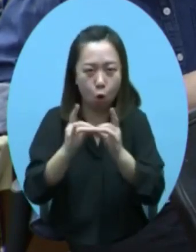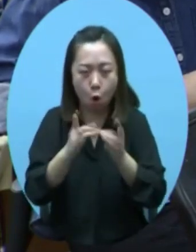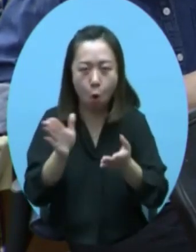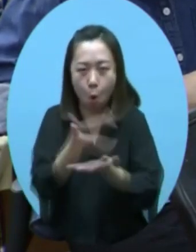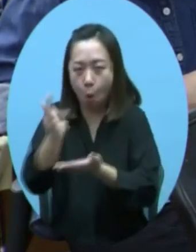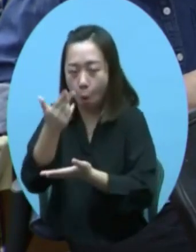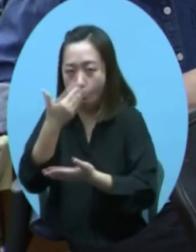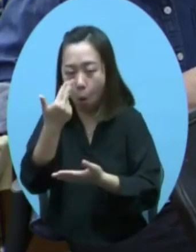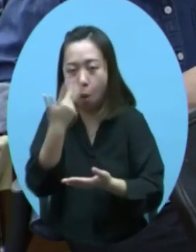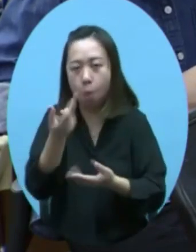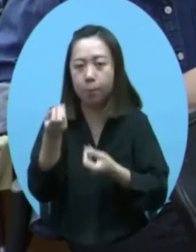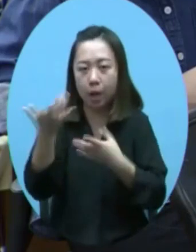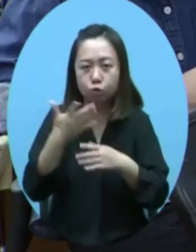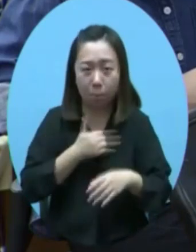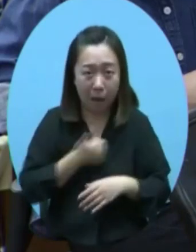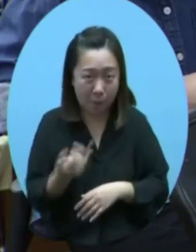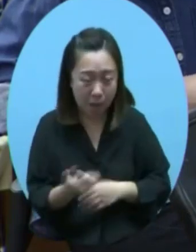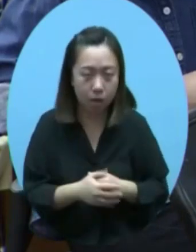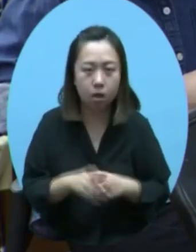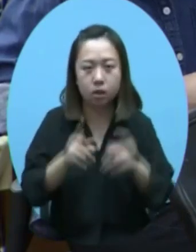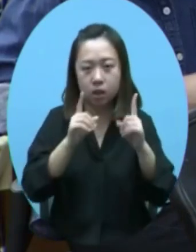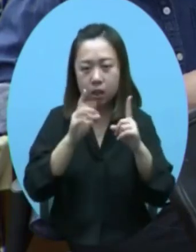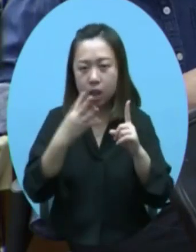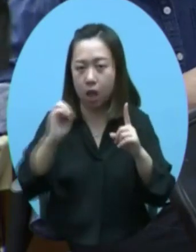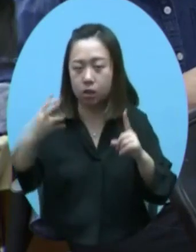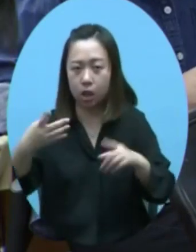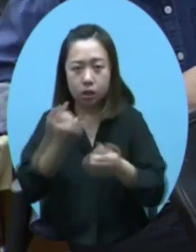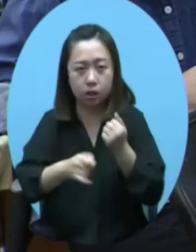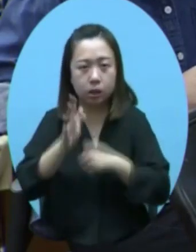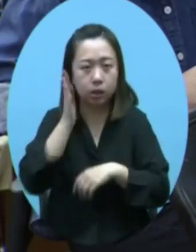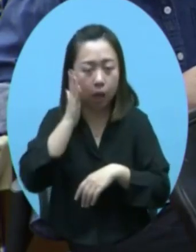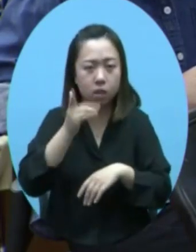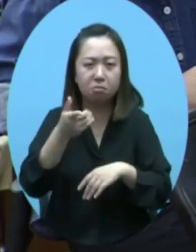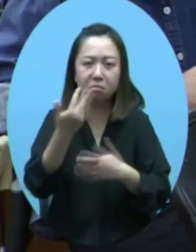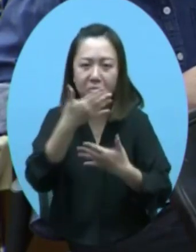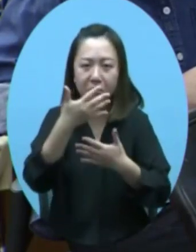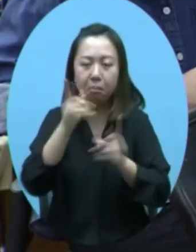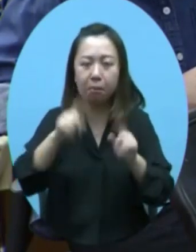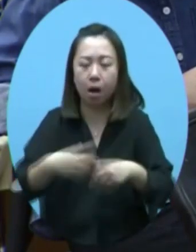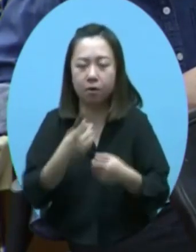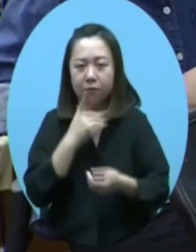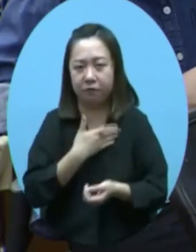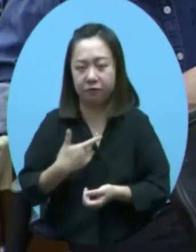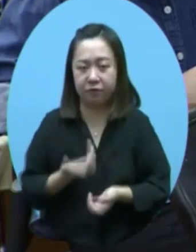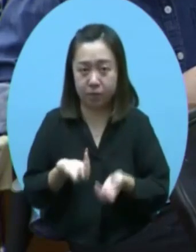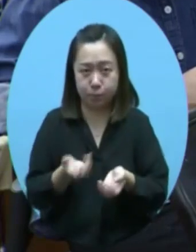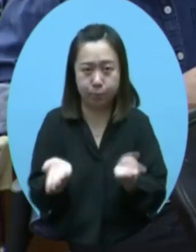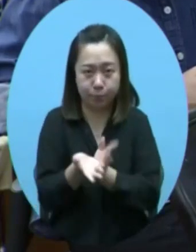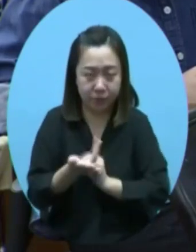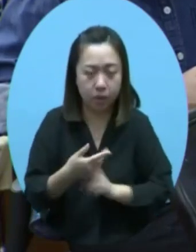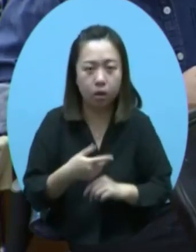some question on the cases. Just now, the elderly home of 1404, the son, when did it